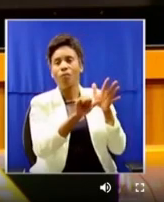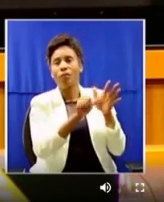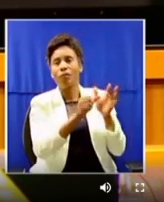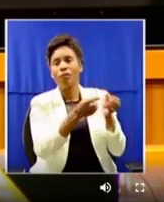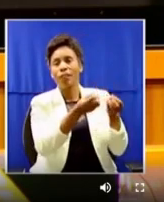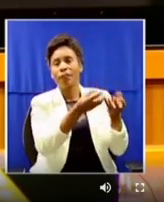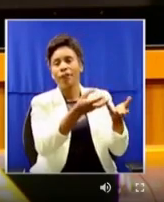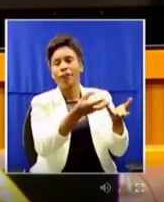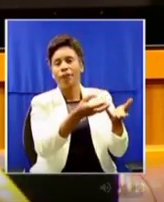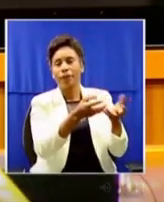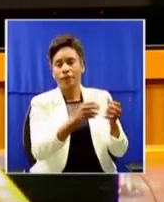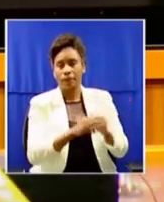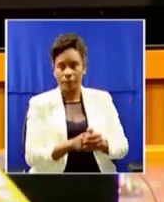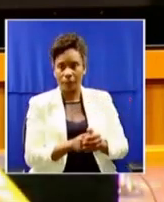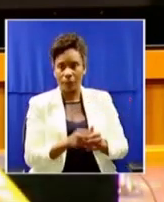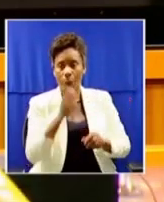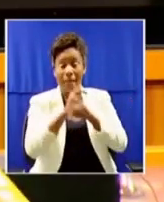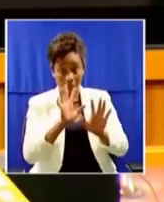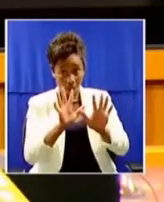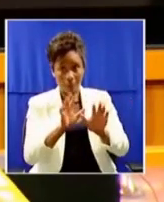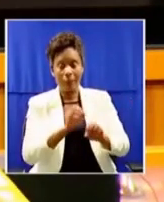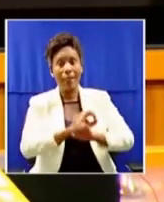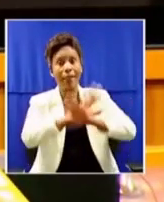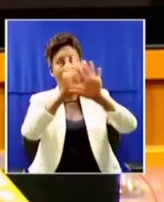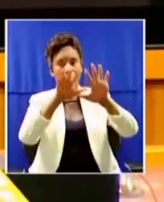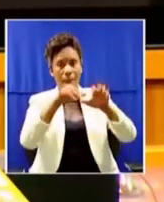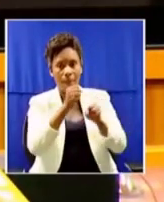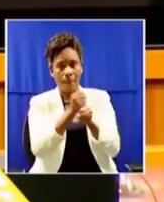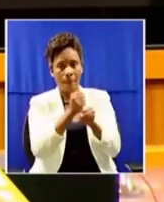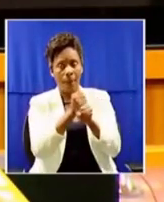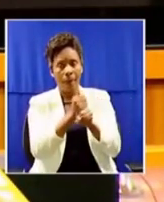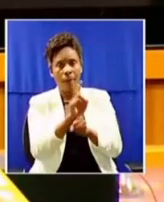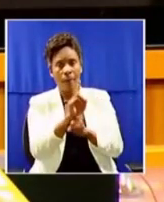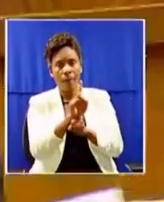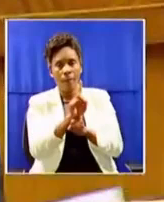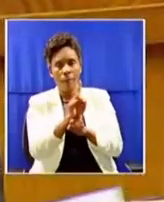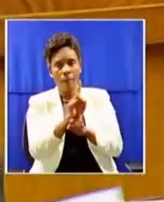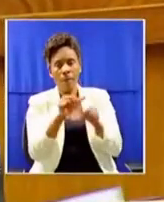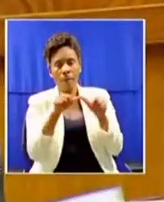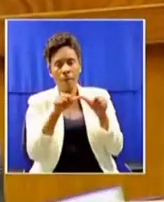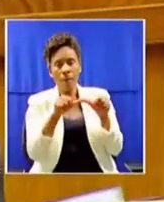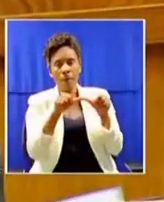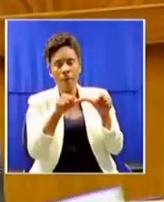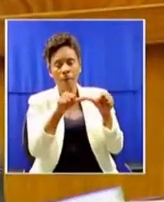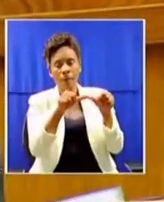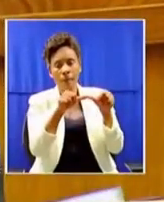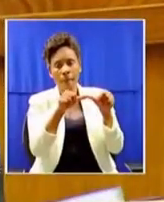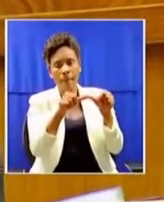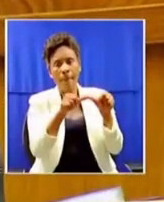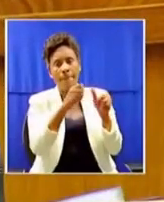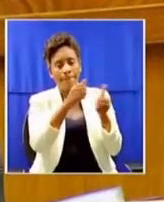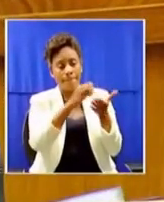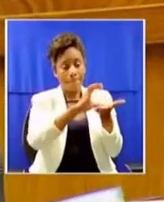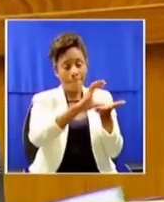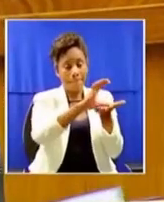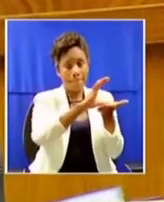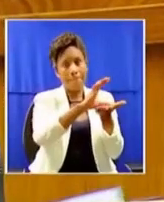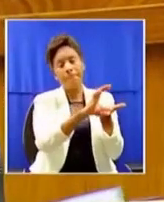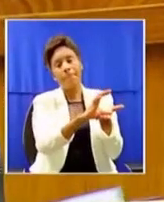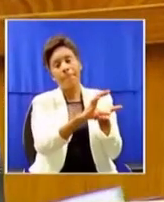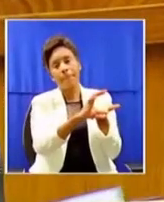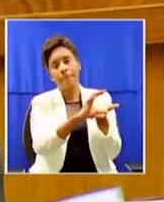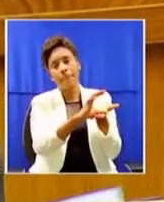We need, however, to make it clear that the continuous funding of